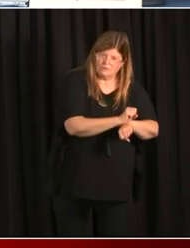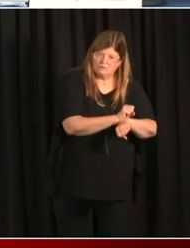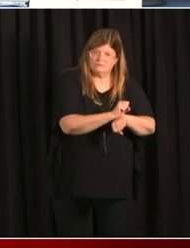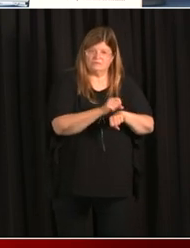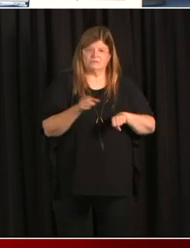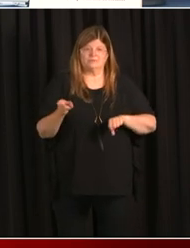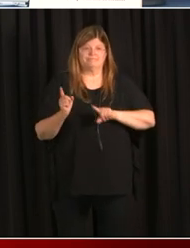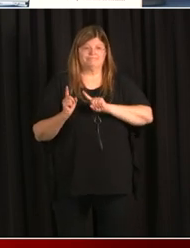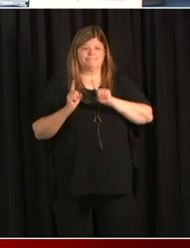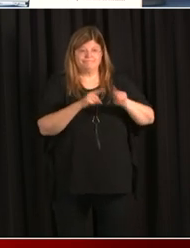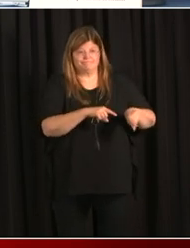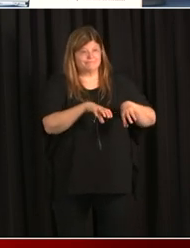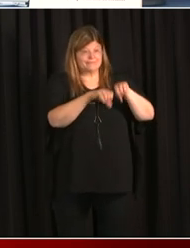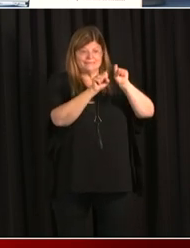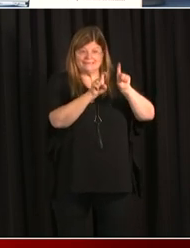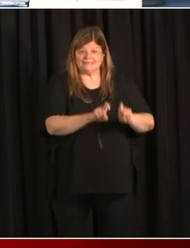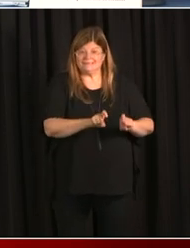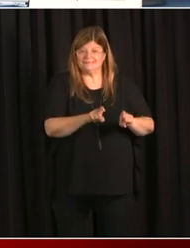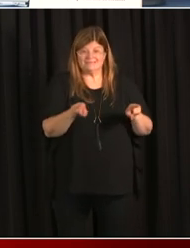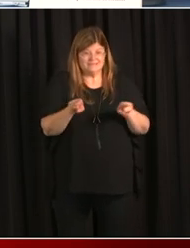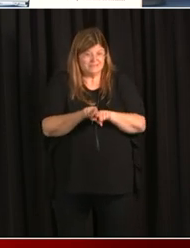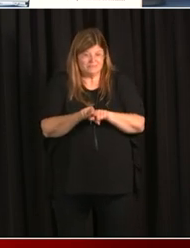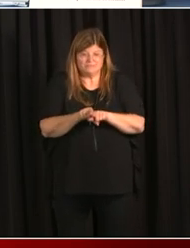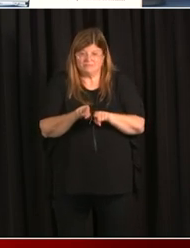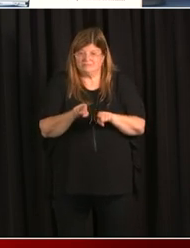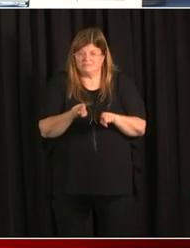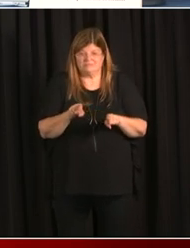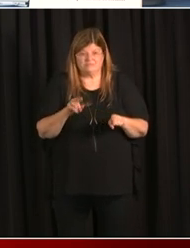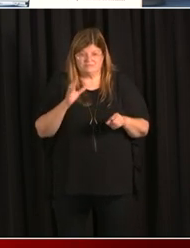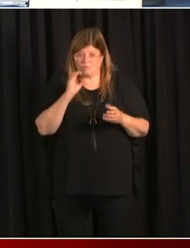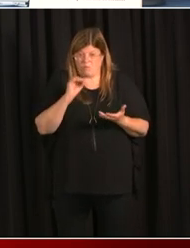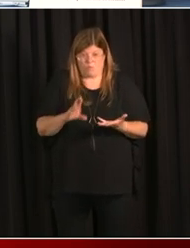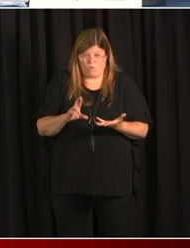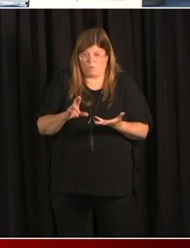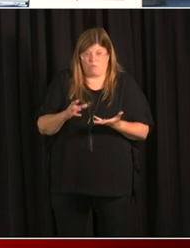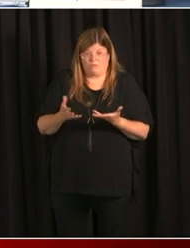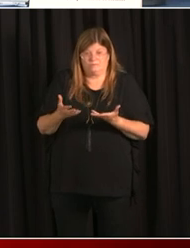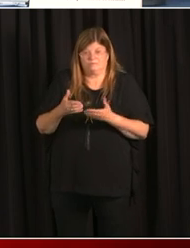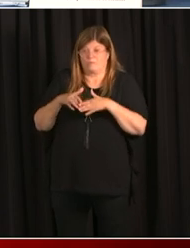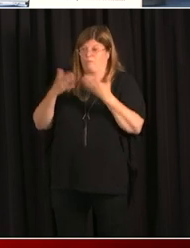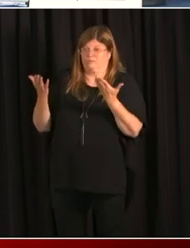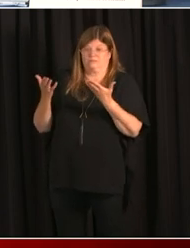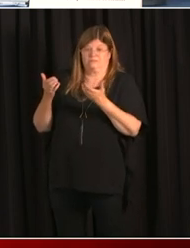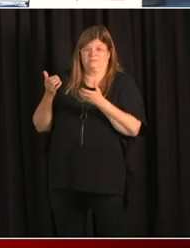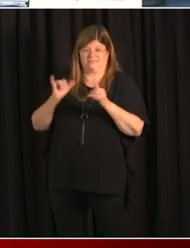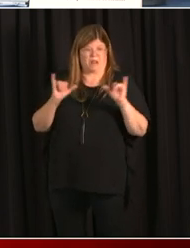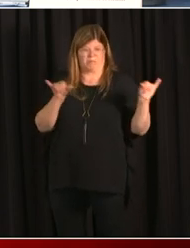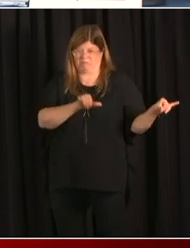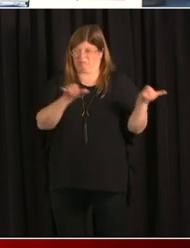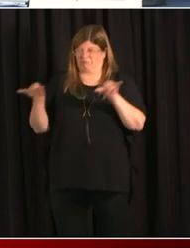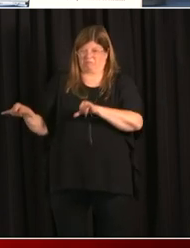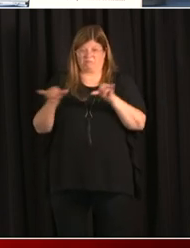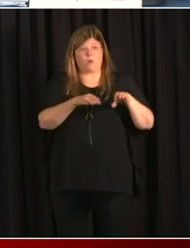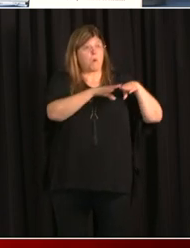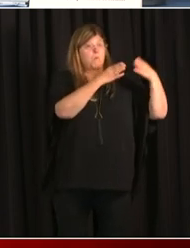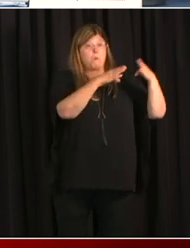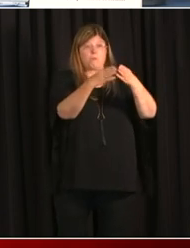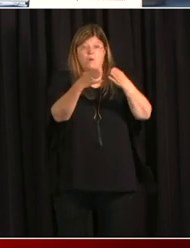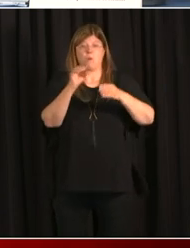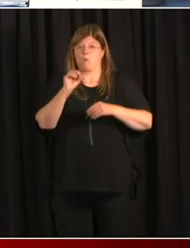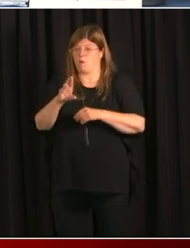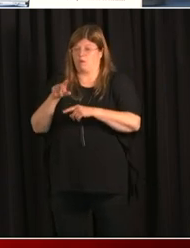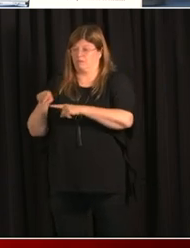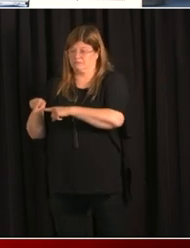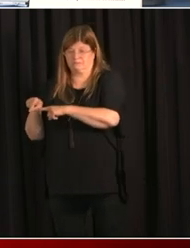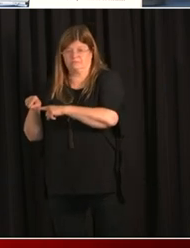them going in and getting a test with the same frequency that they would have been getting in a pre-COVID environment. So initiatives like